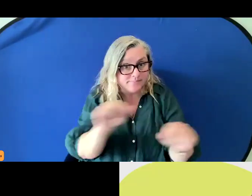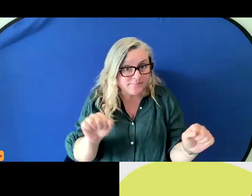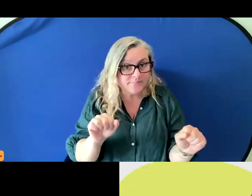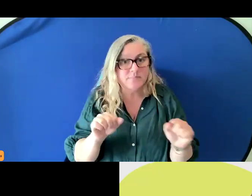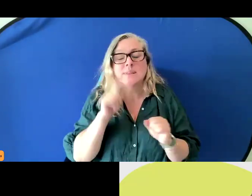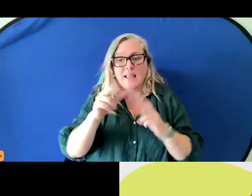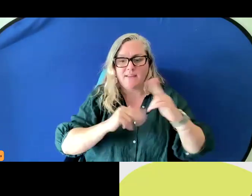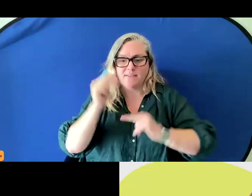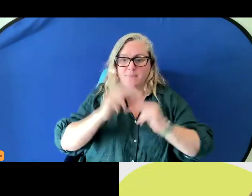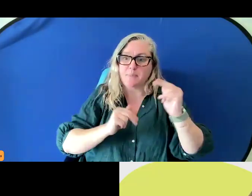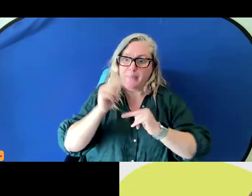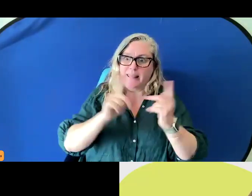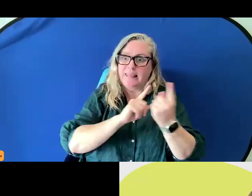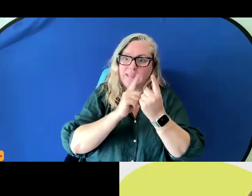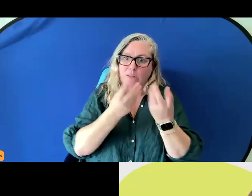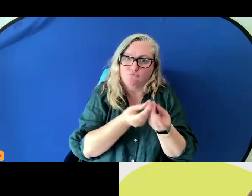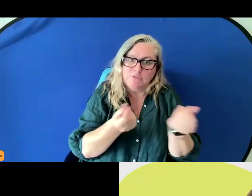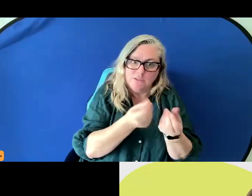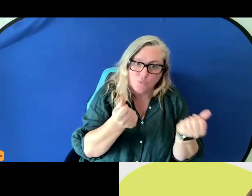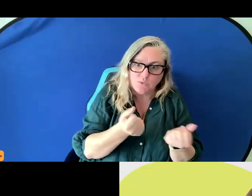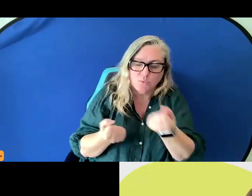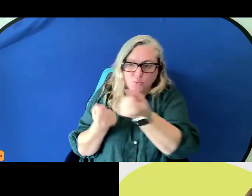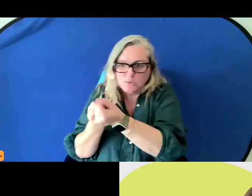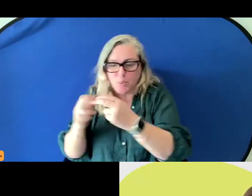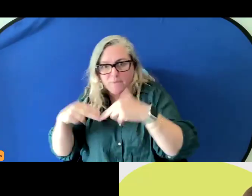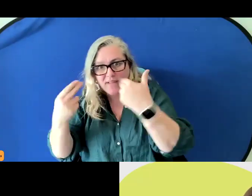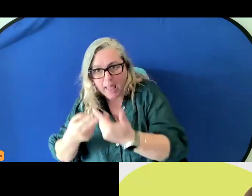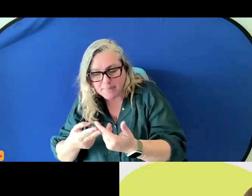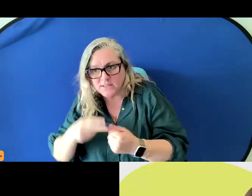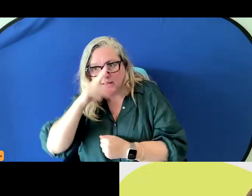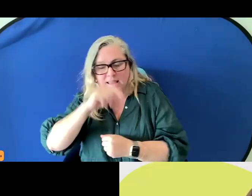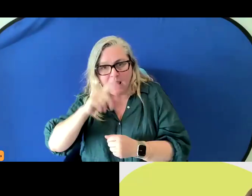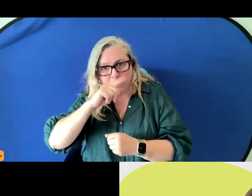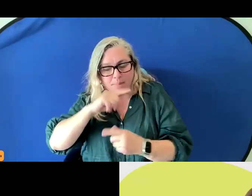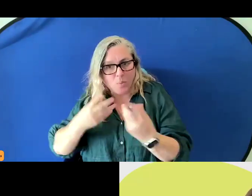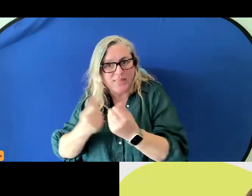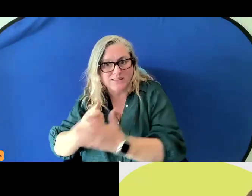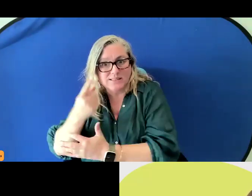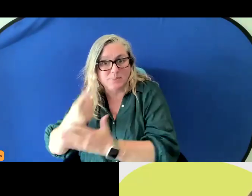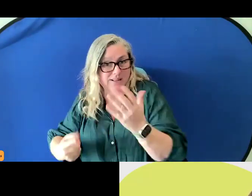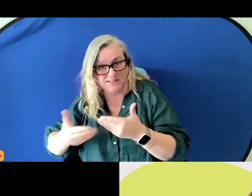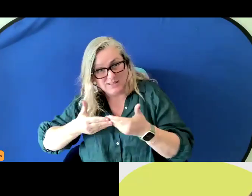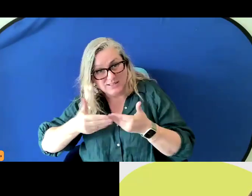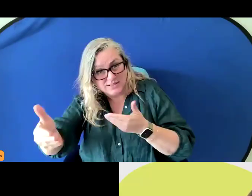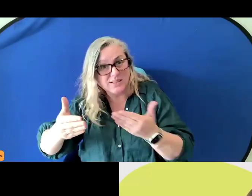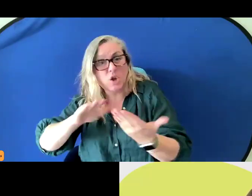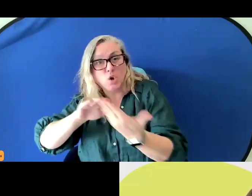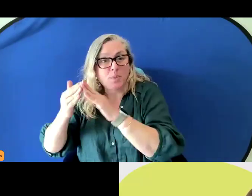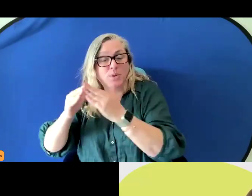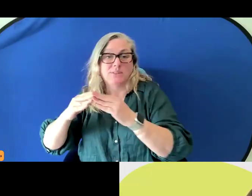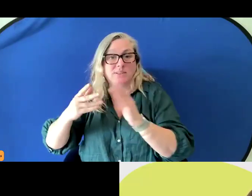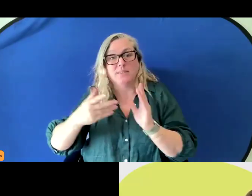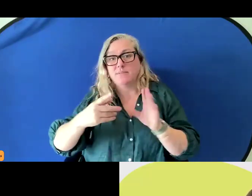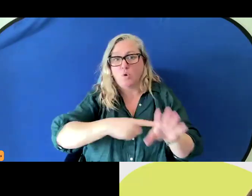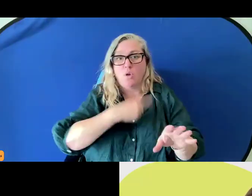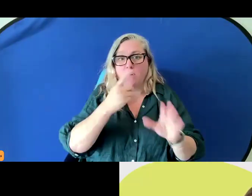that will support families, young people with disability, and communities for years to come. We're really proud of what's been created